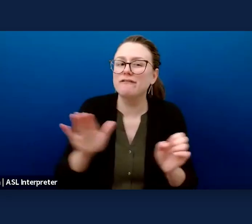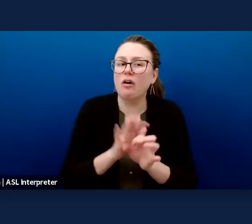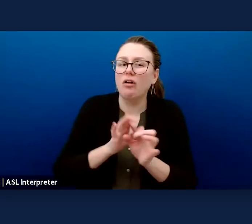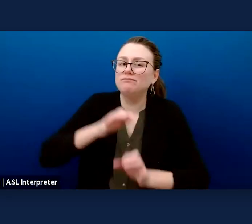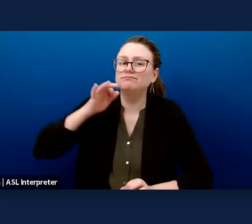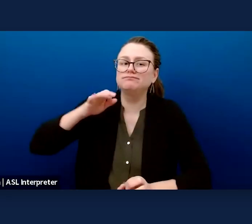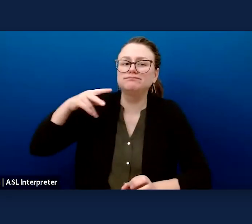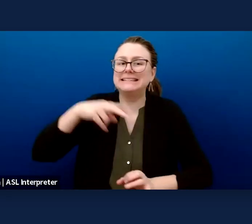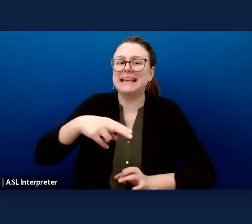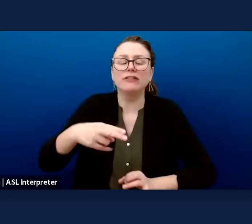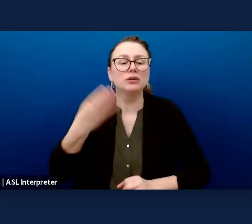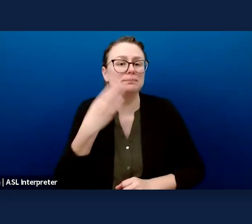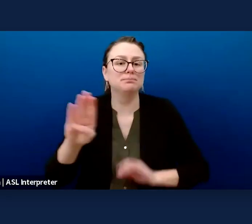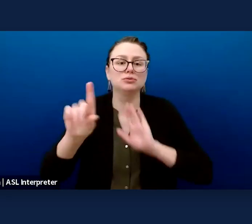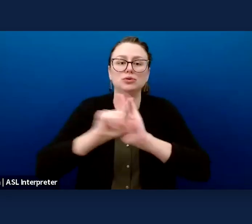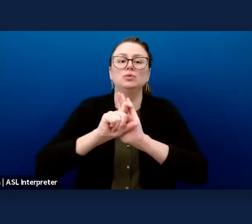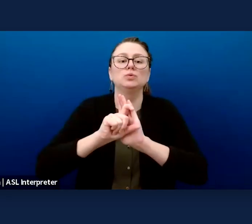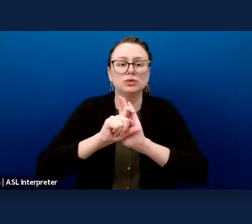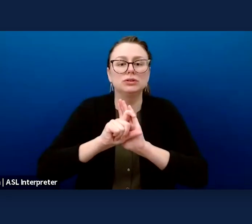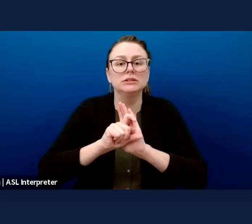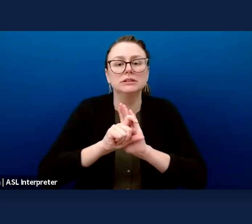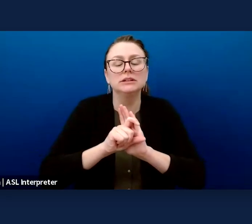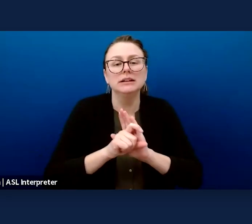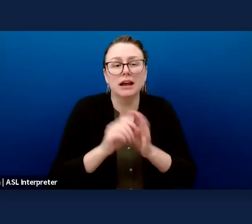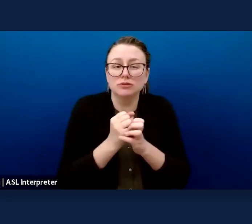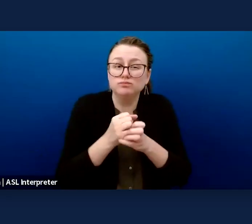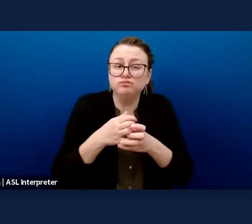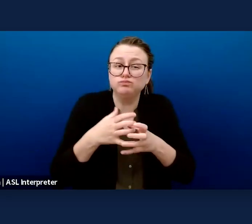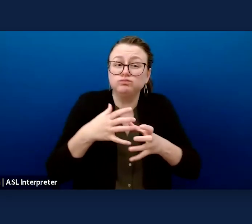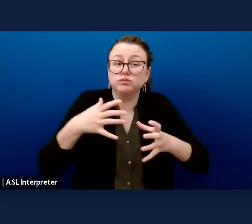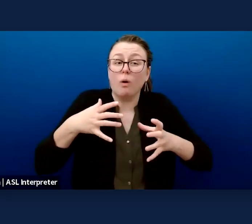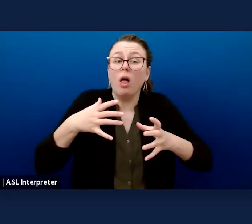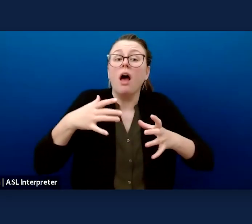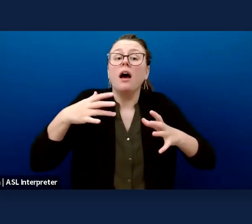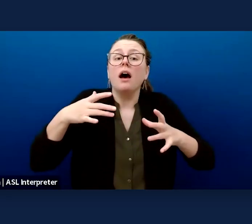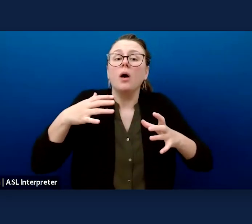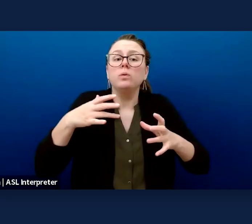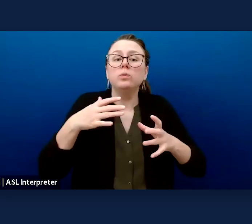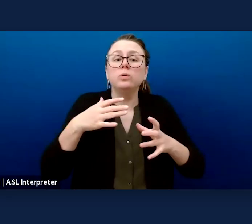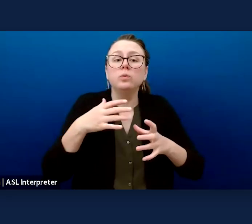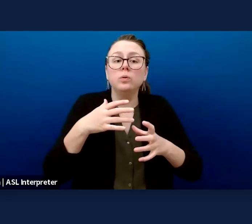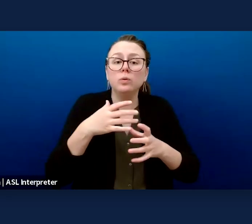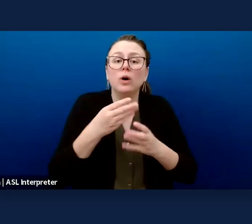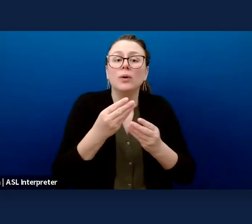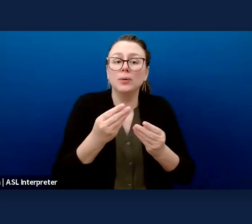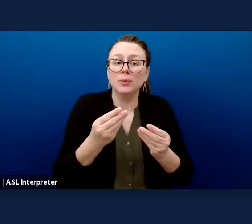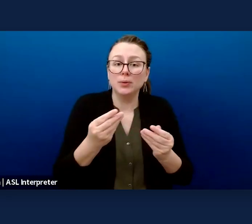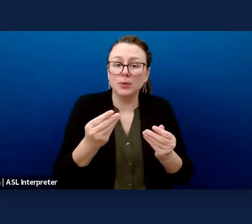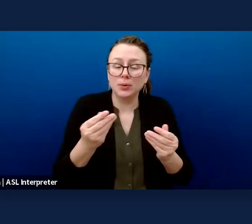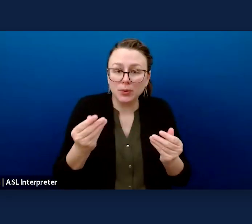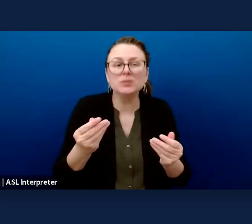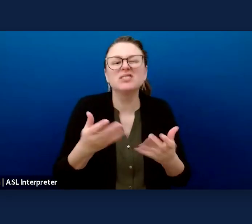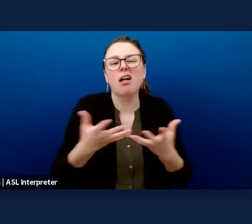was just bruised badly and swelled up really big. And then I guess when the swelling went down, a lot of